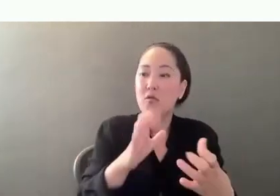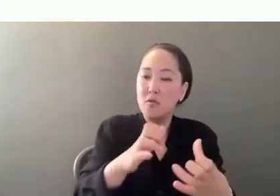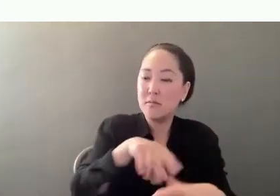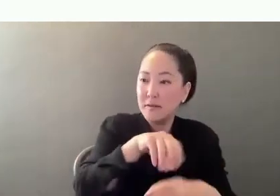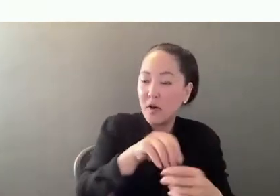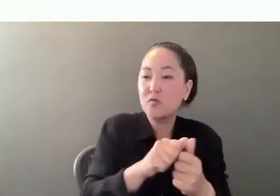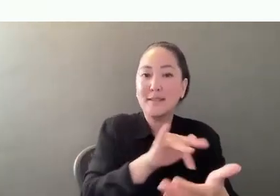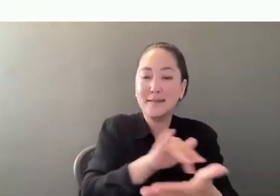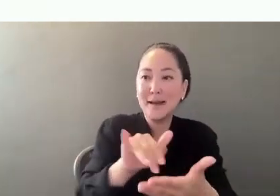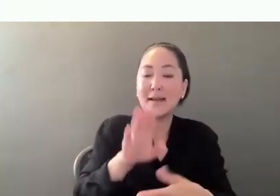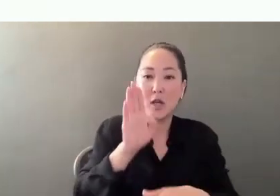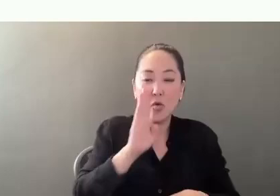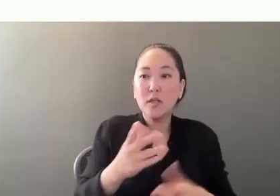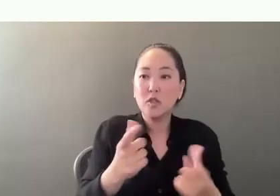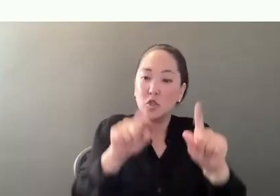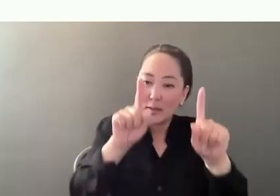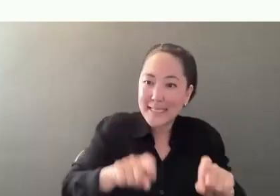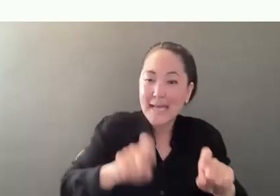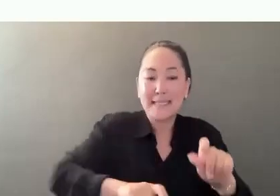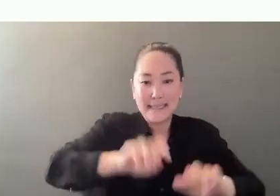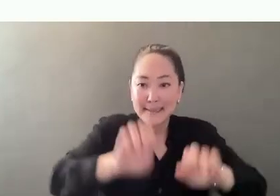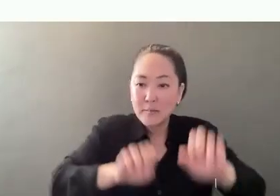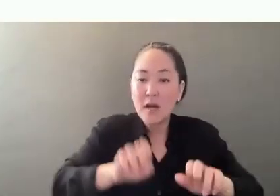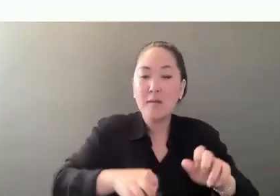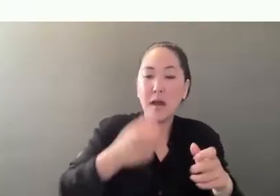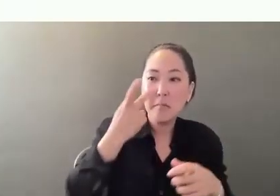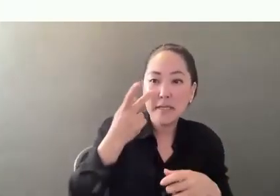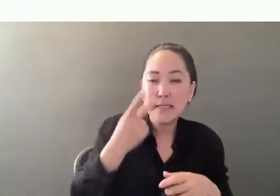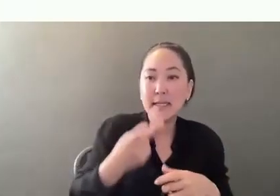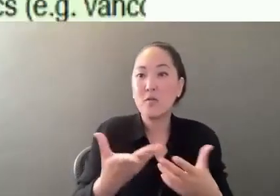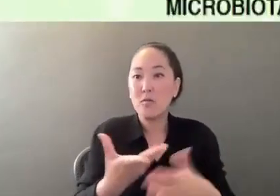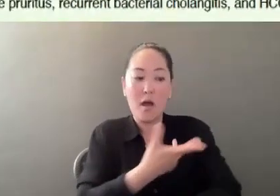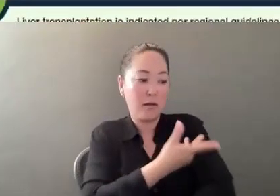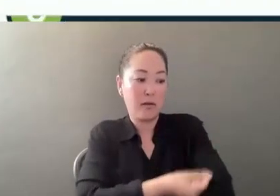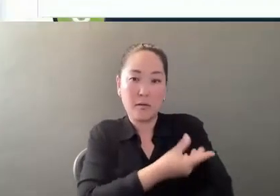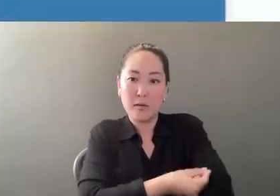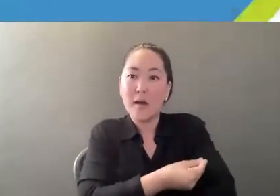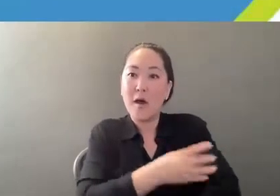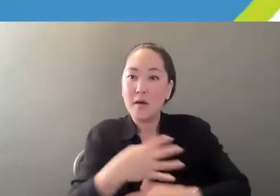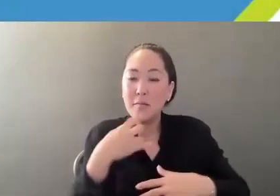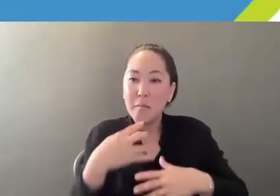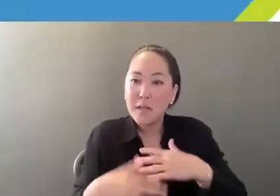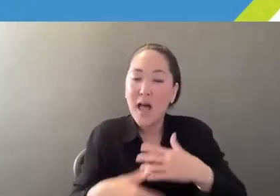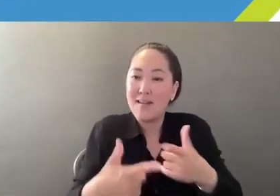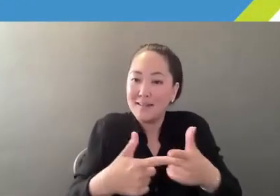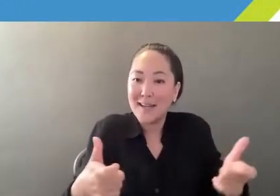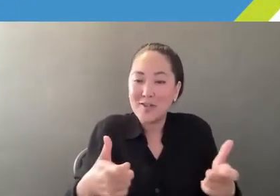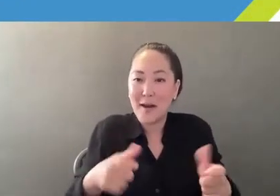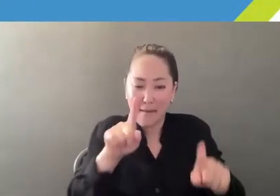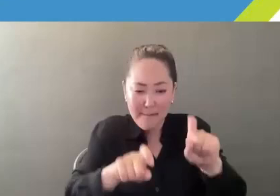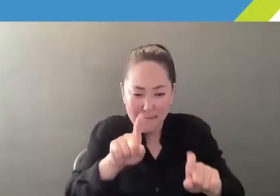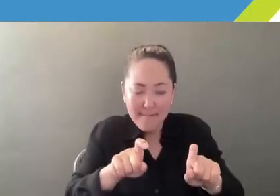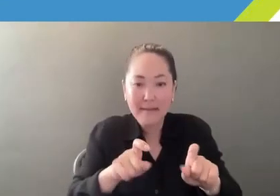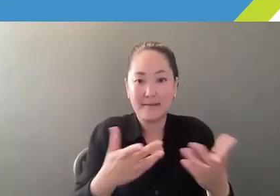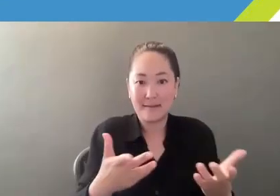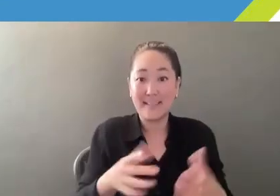liver biopsy. We're going to look at your liver if it comes out after transplant. We're going to talk about all the trials that we're doing. Okay? So that is